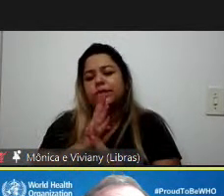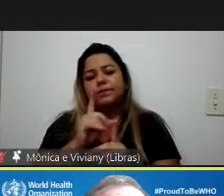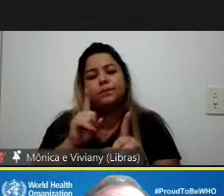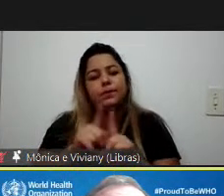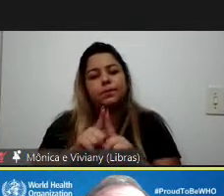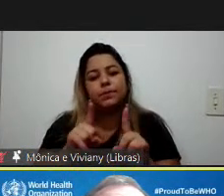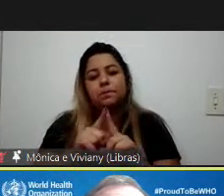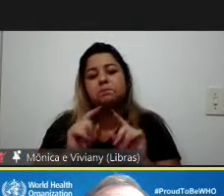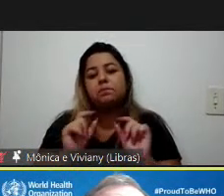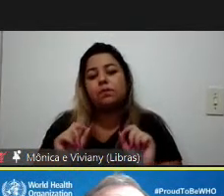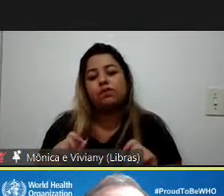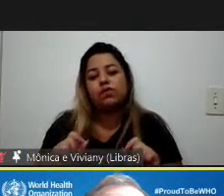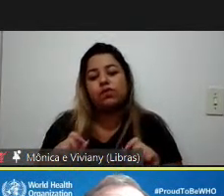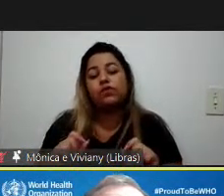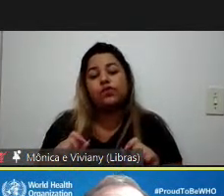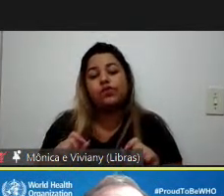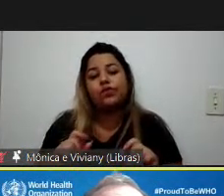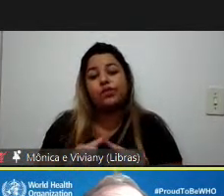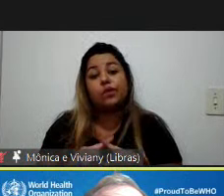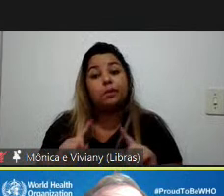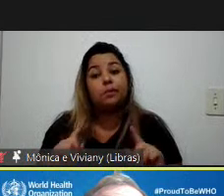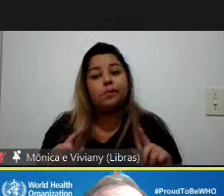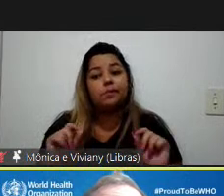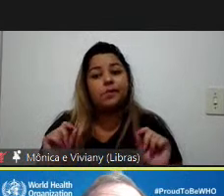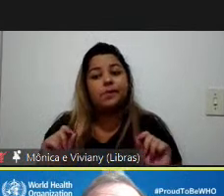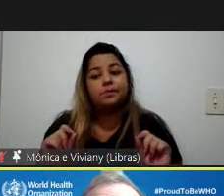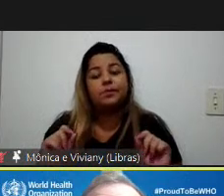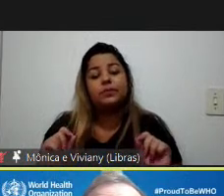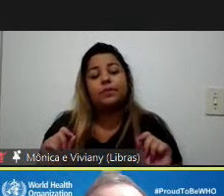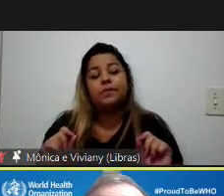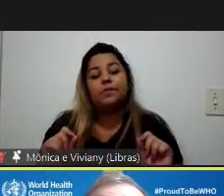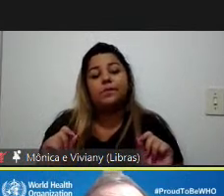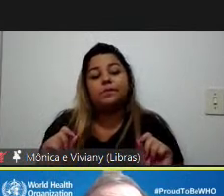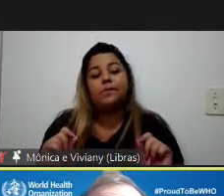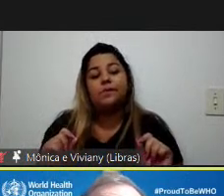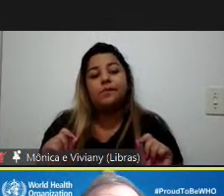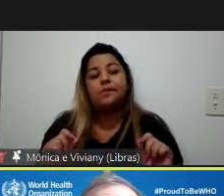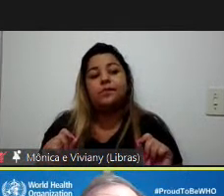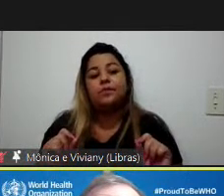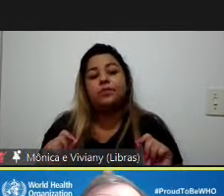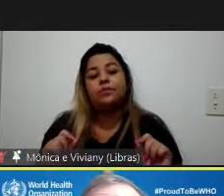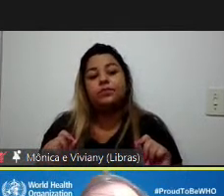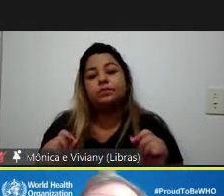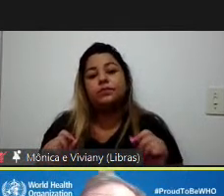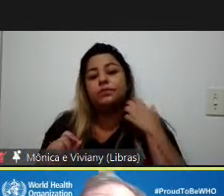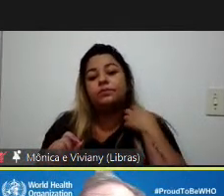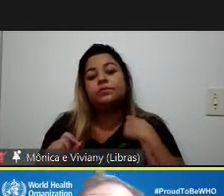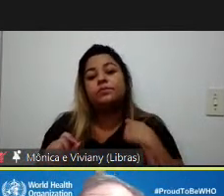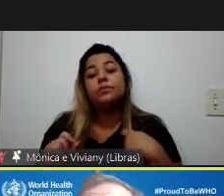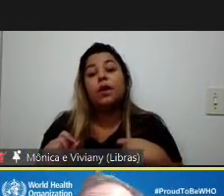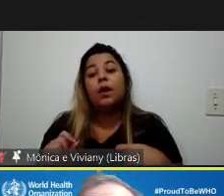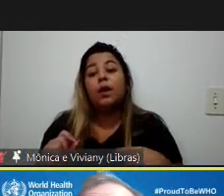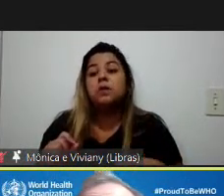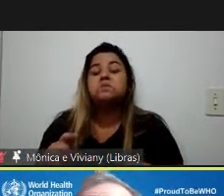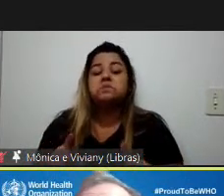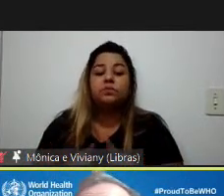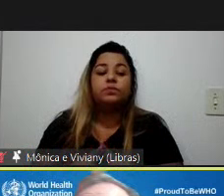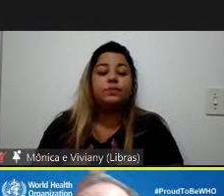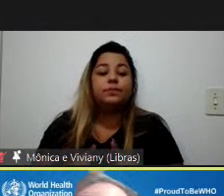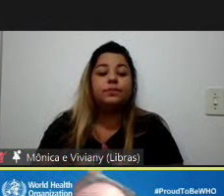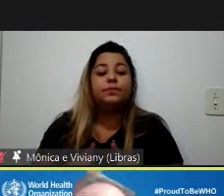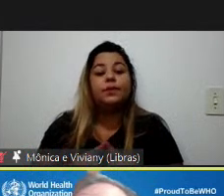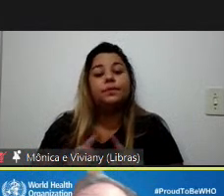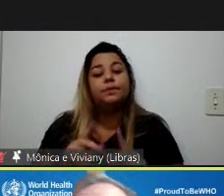it looks at multi-sectoral interventions for healthier populations that